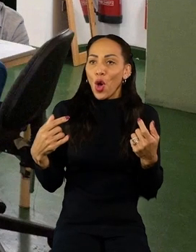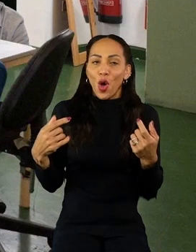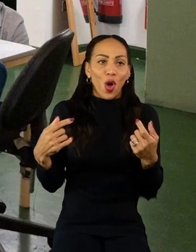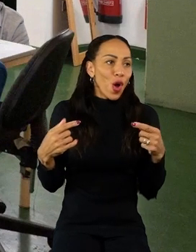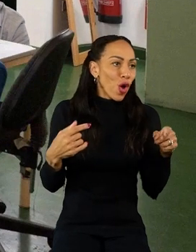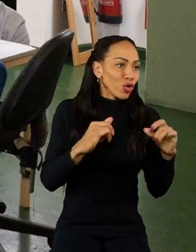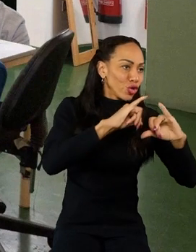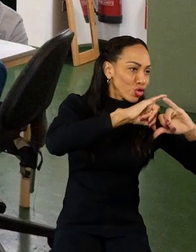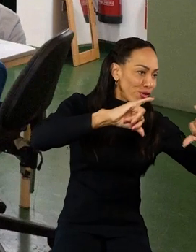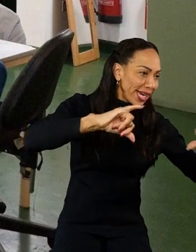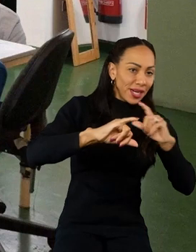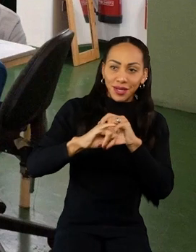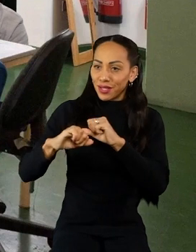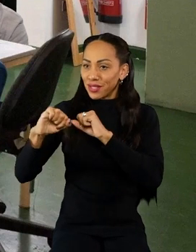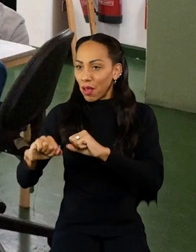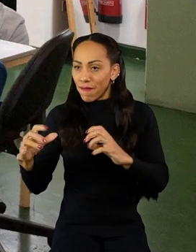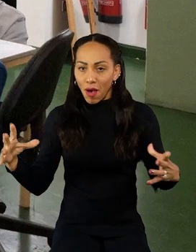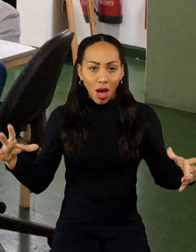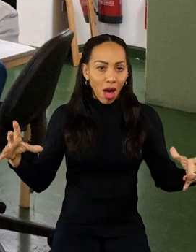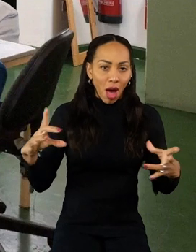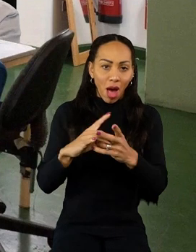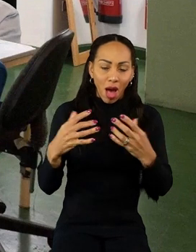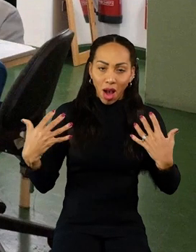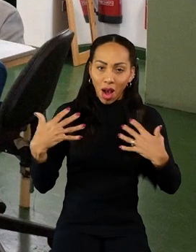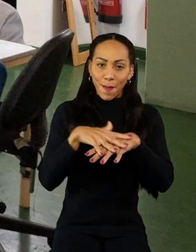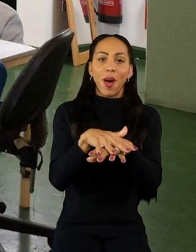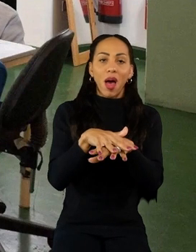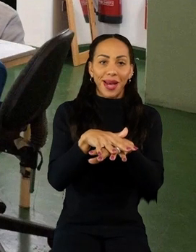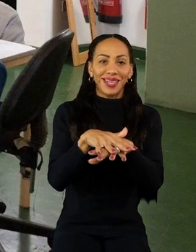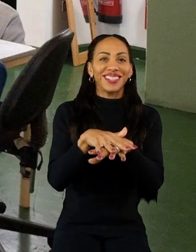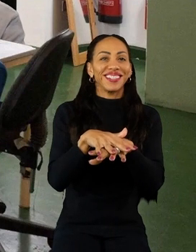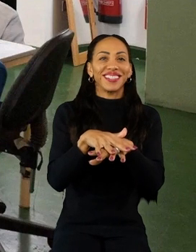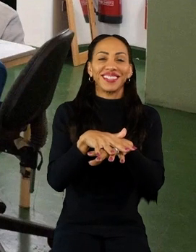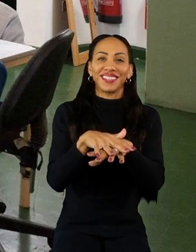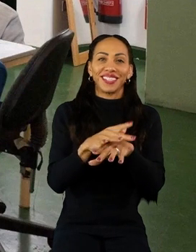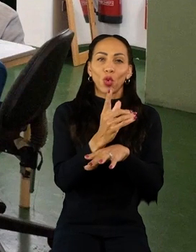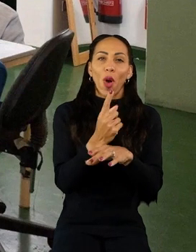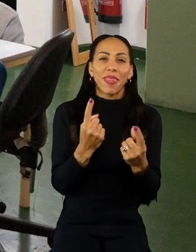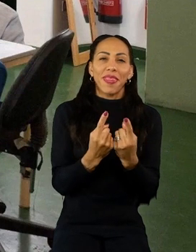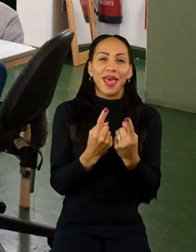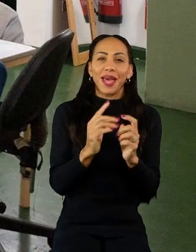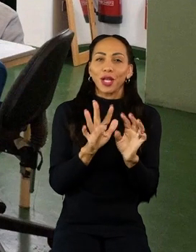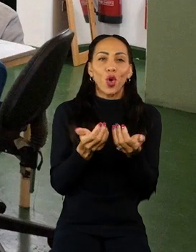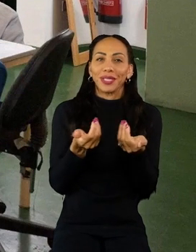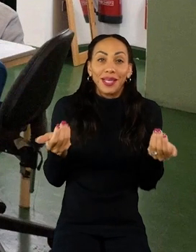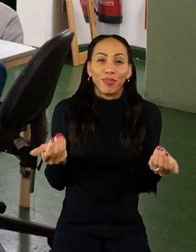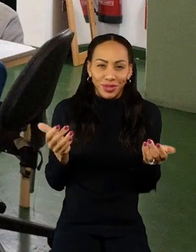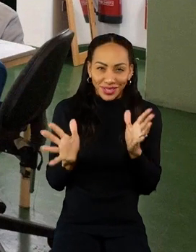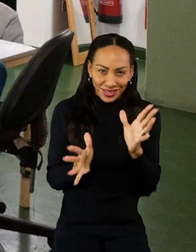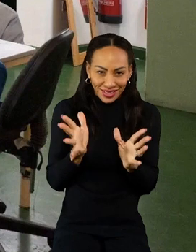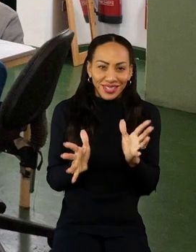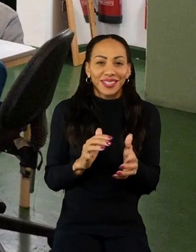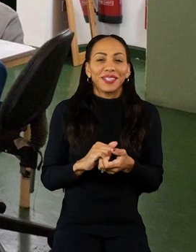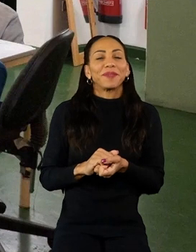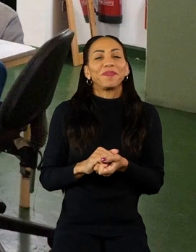and really trying to sort of combine that in that particular piece, combine that relationship between screen and sofa